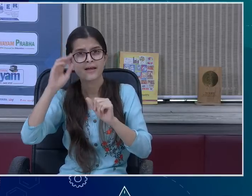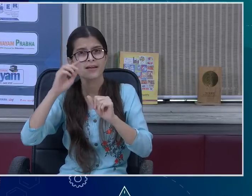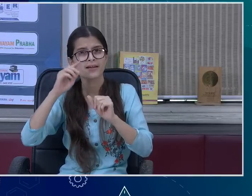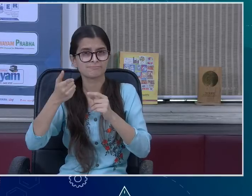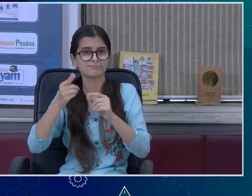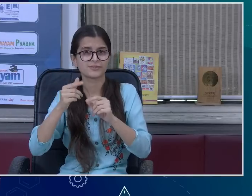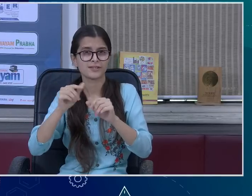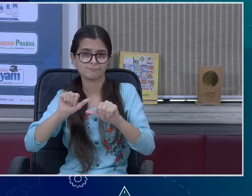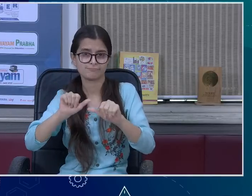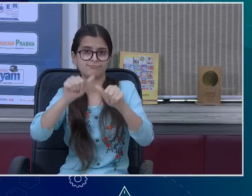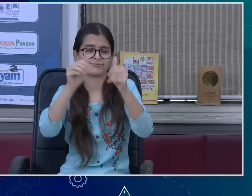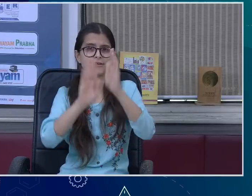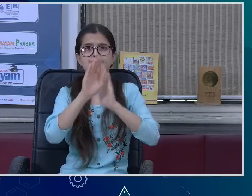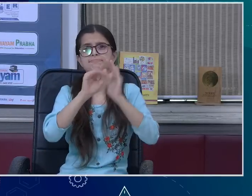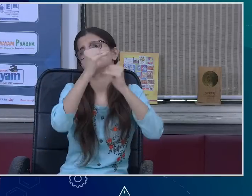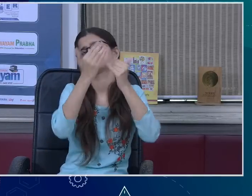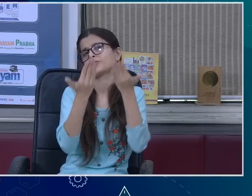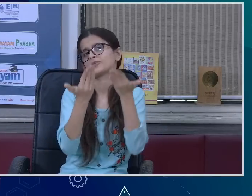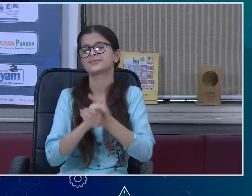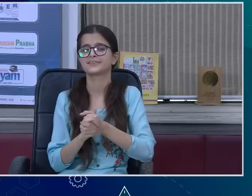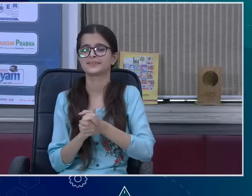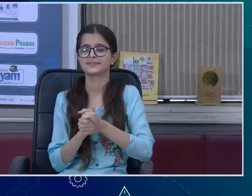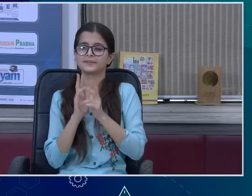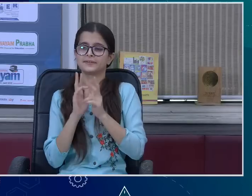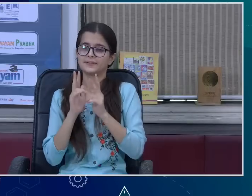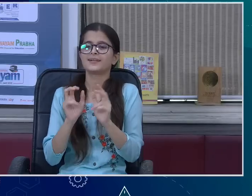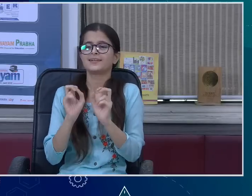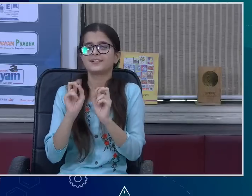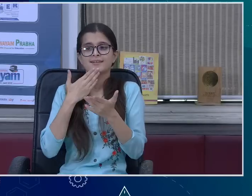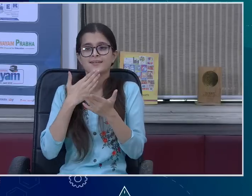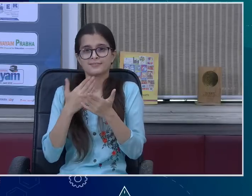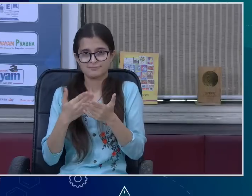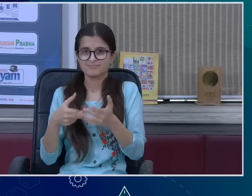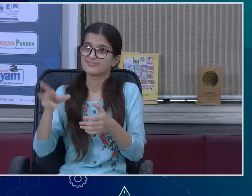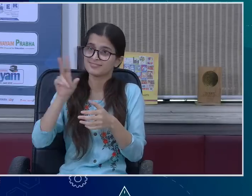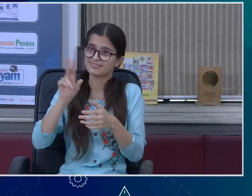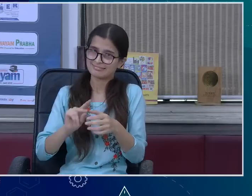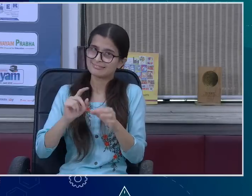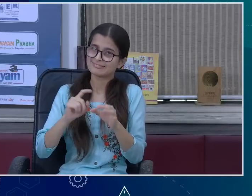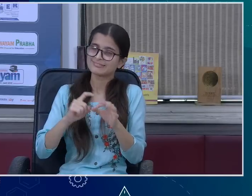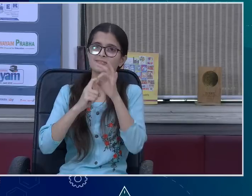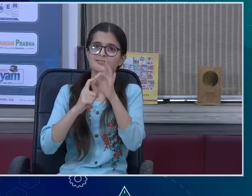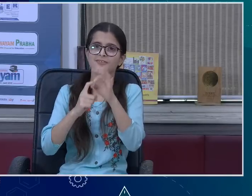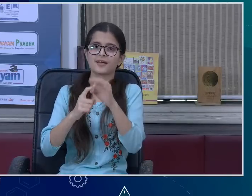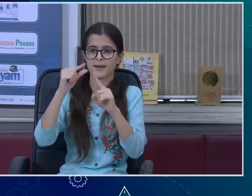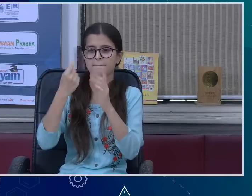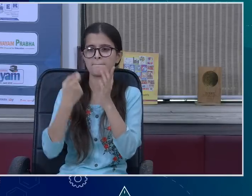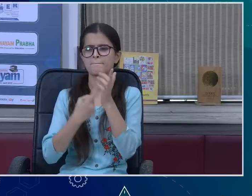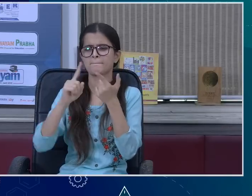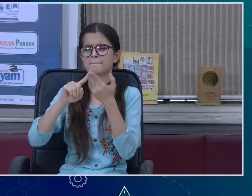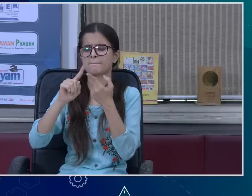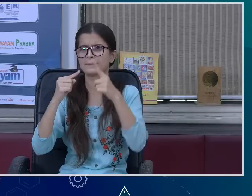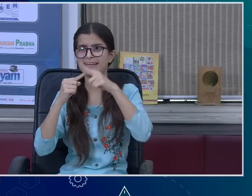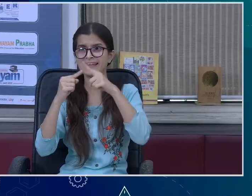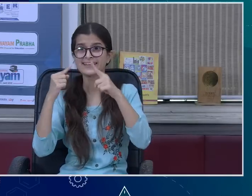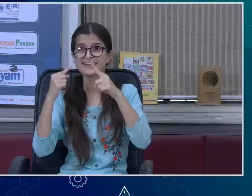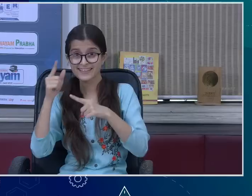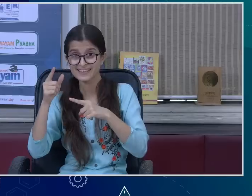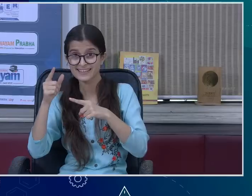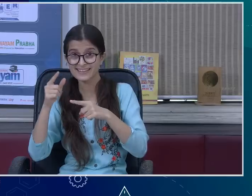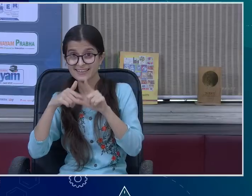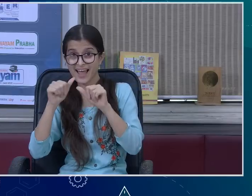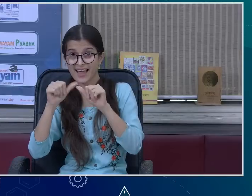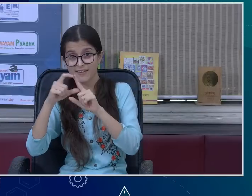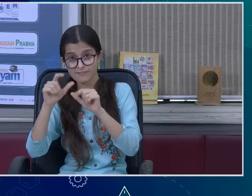increase. Thank you, sir. And again, we have a question from one of the viewers. Preeti Yadav has asked that does this disability